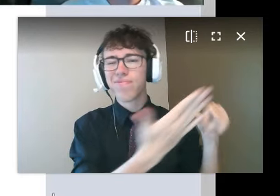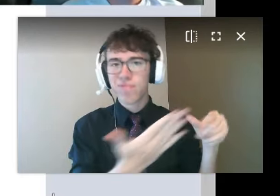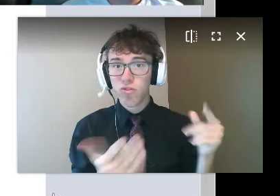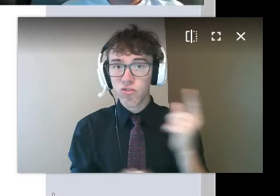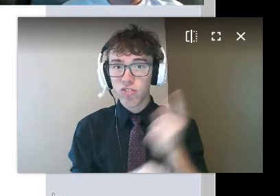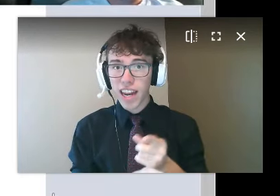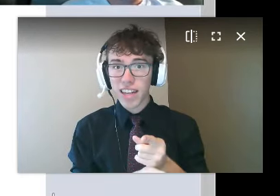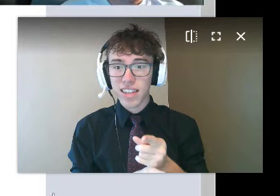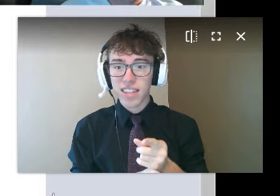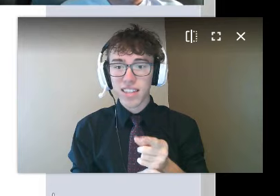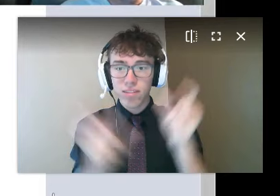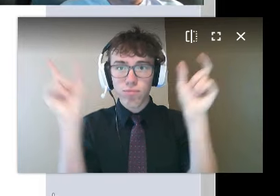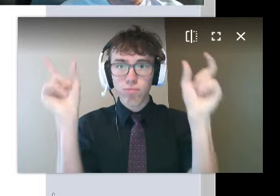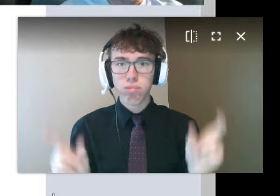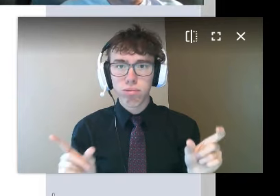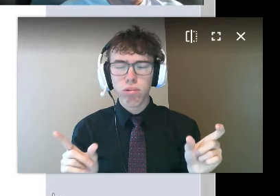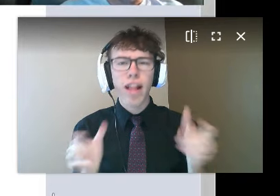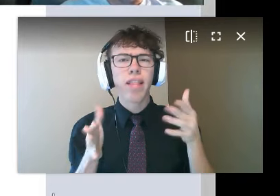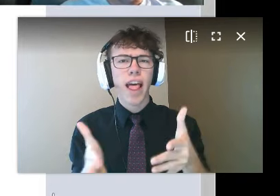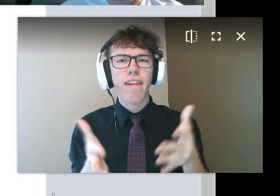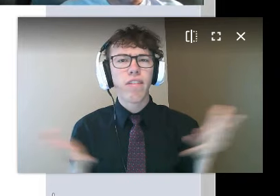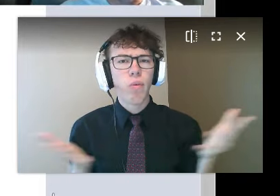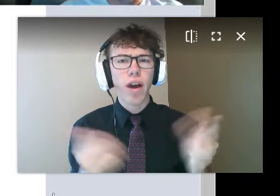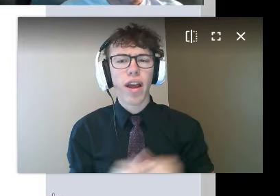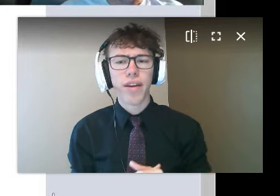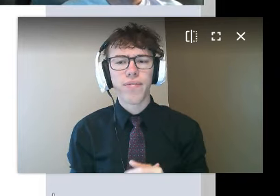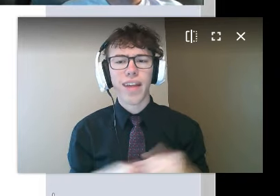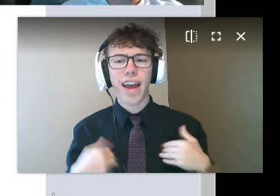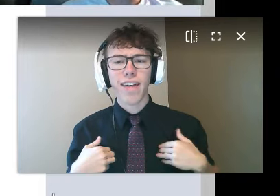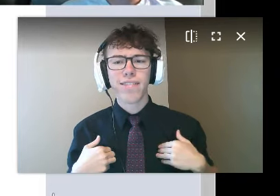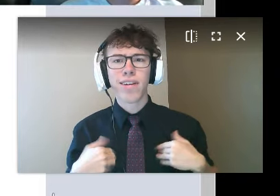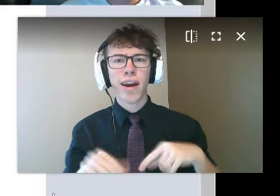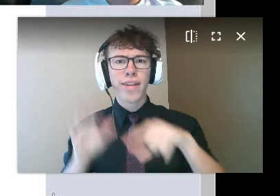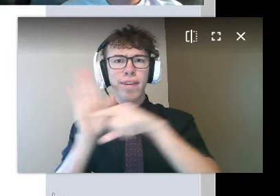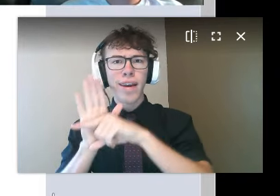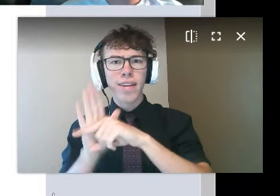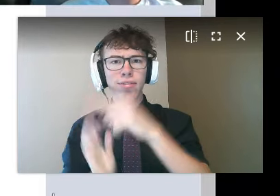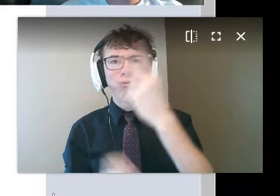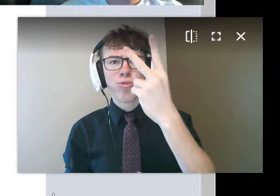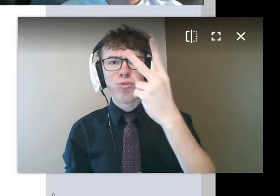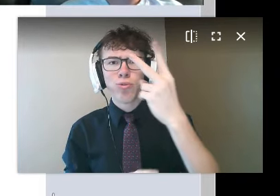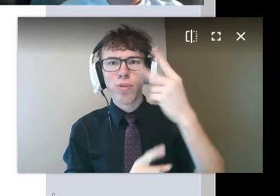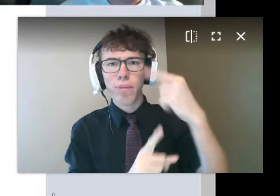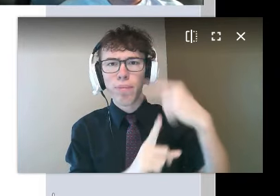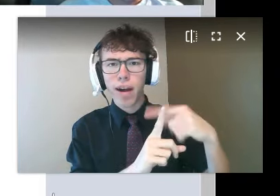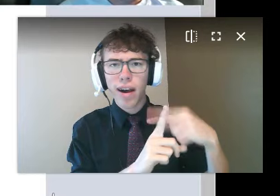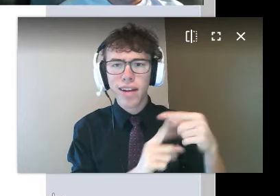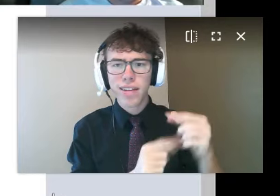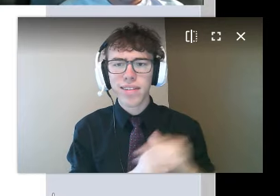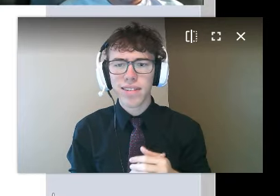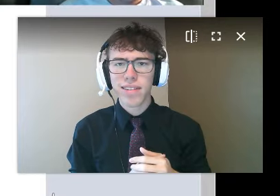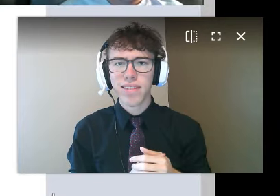up. So what's left is this stuff here in the middle. So you just bring that down.